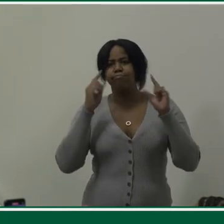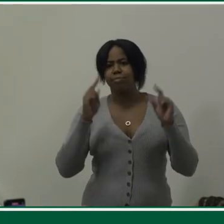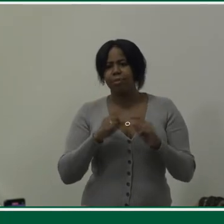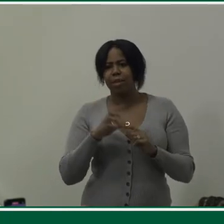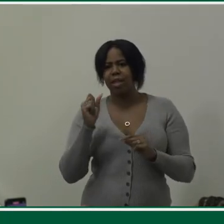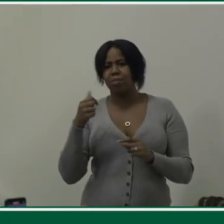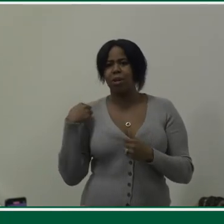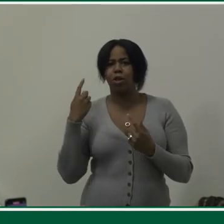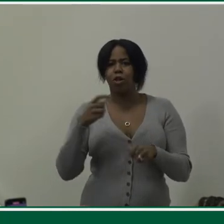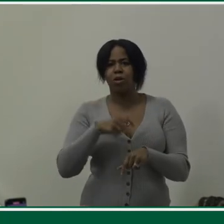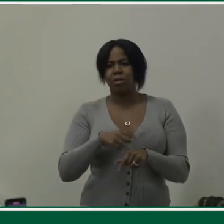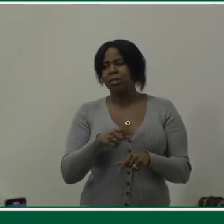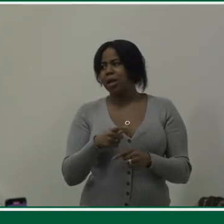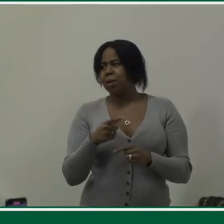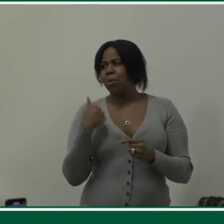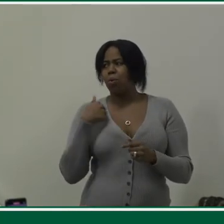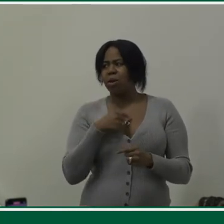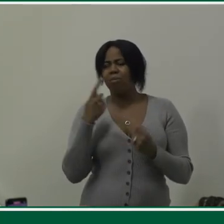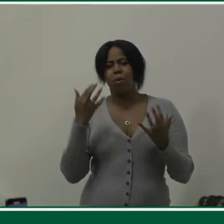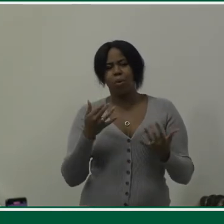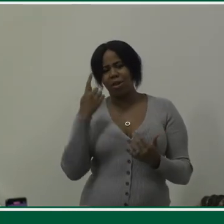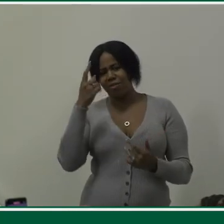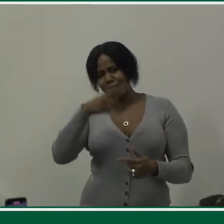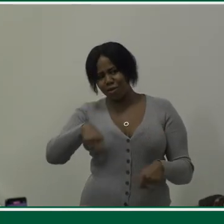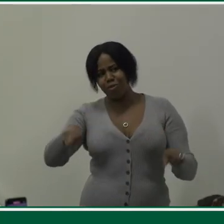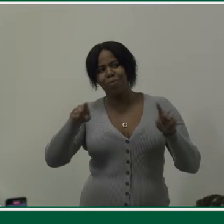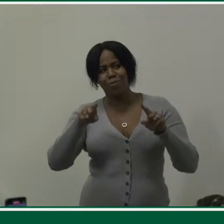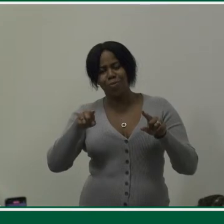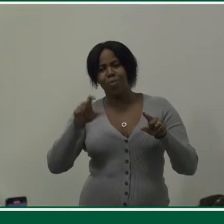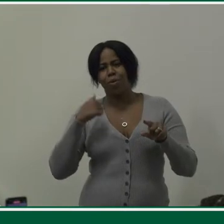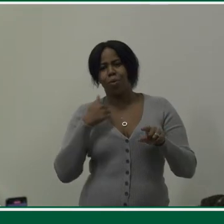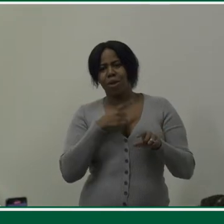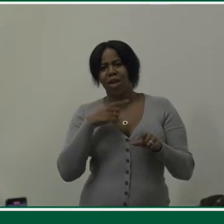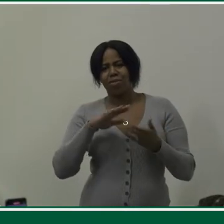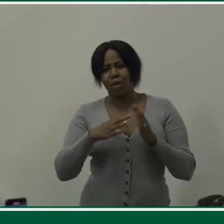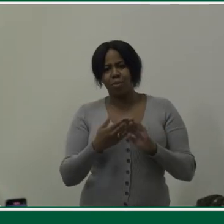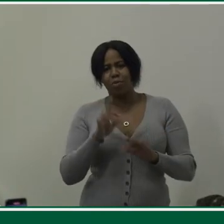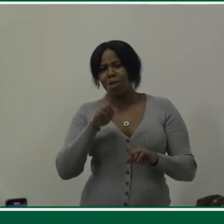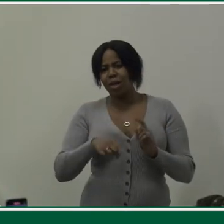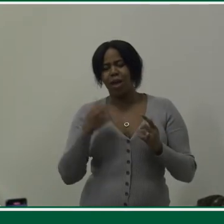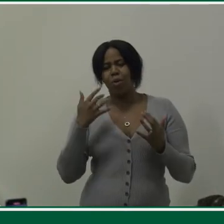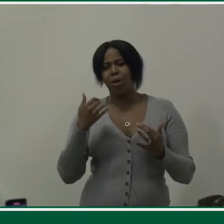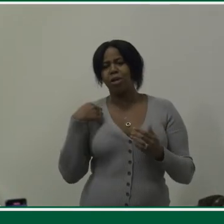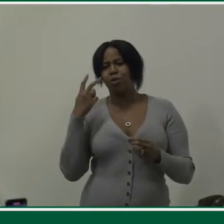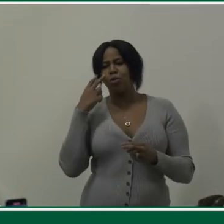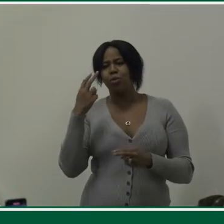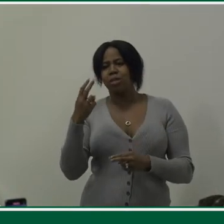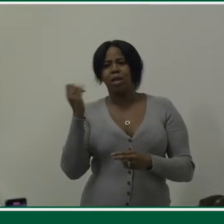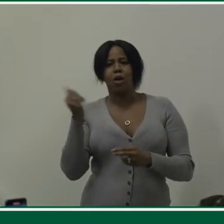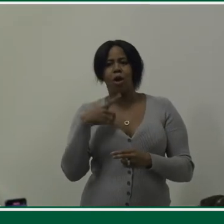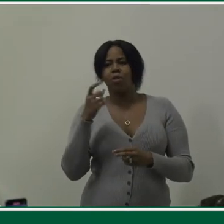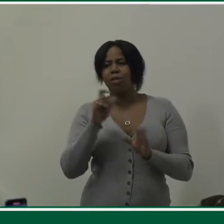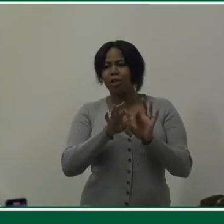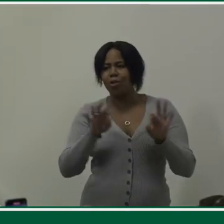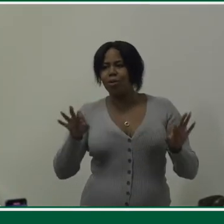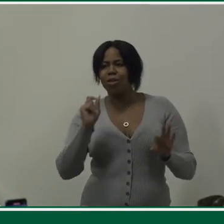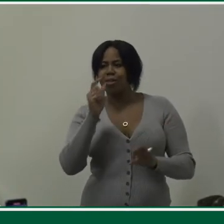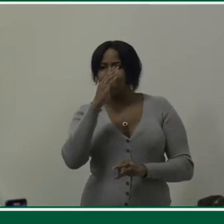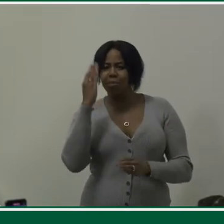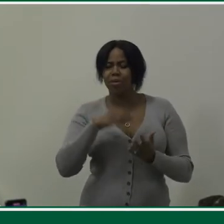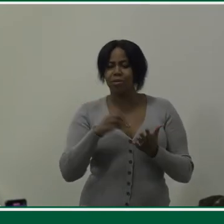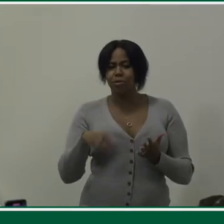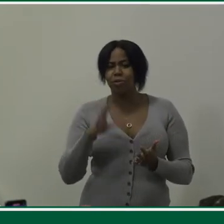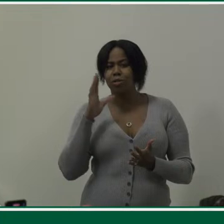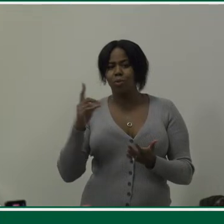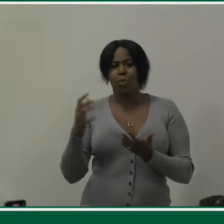been a long time coming. We have been waiting for you. We as a community can't wait to see all the degrees Black scholars will